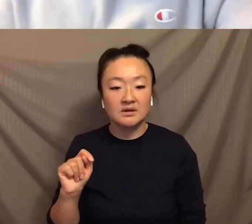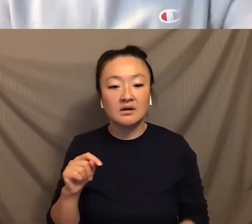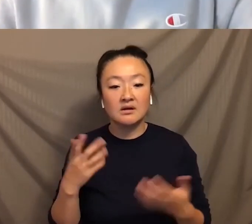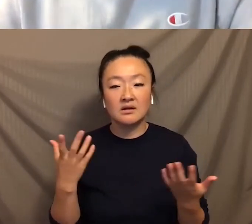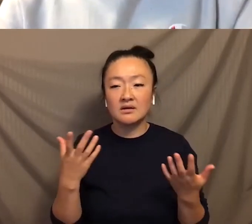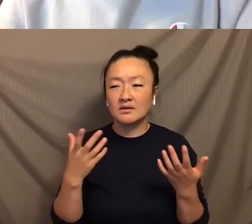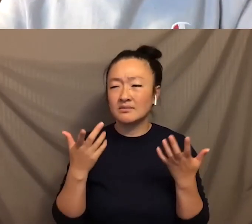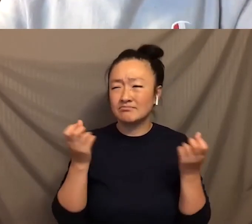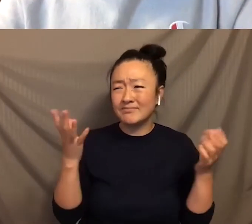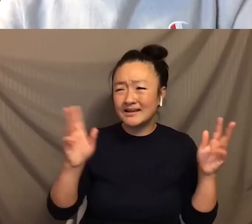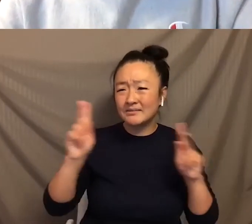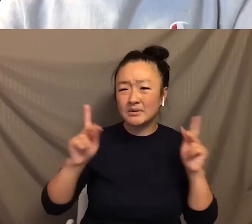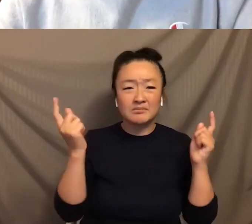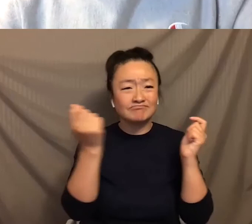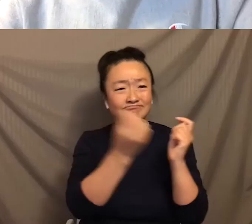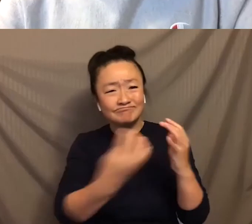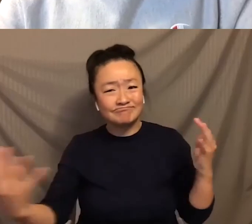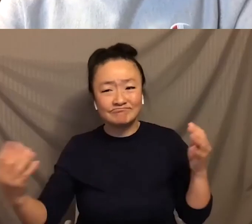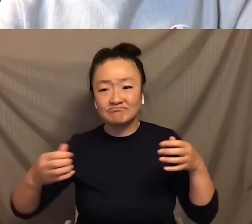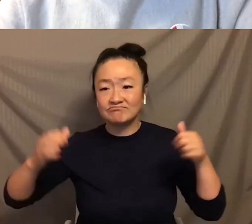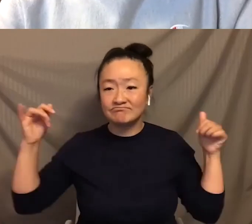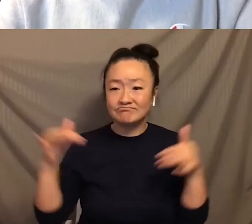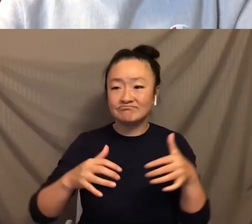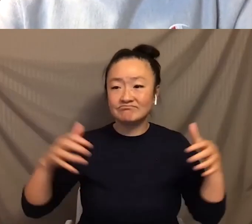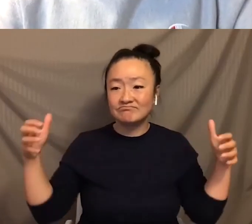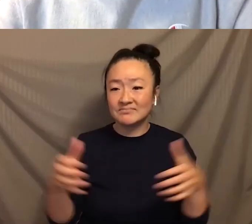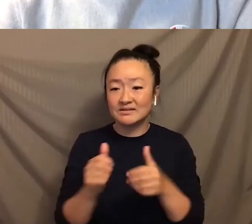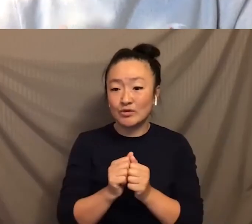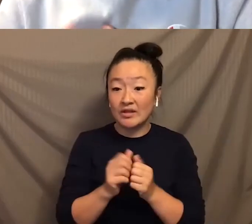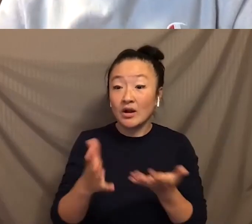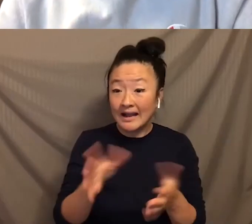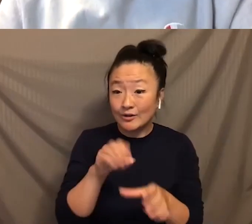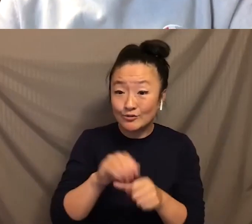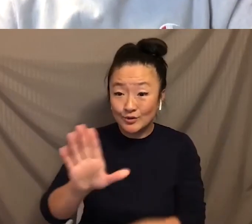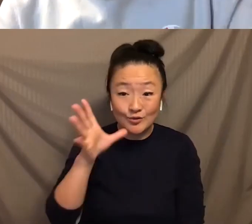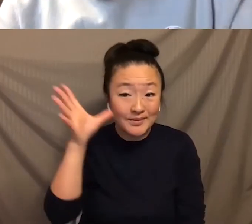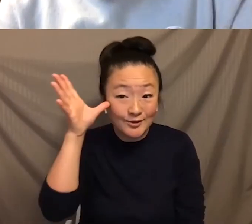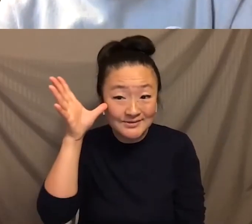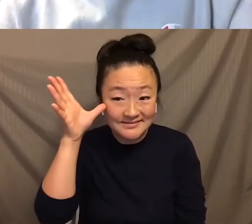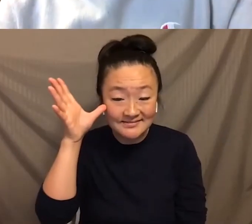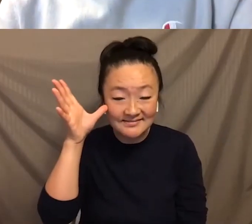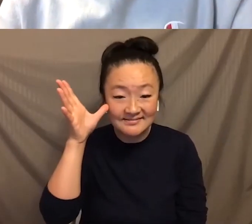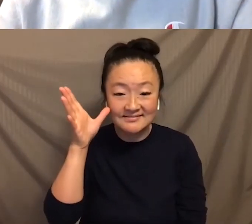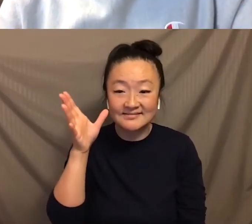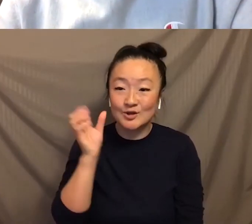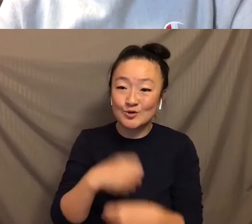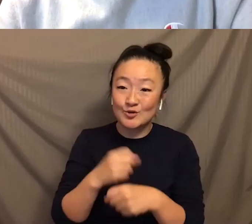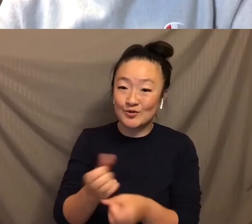of people who came together, including your parents, who created